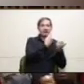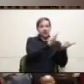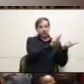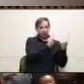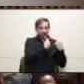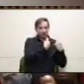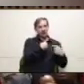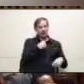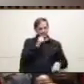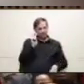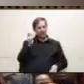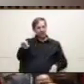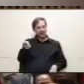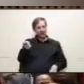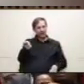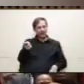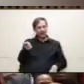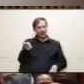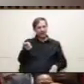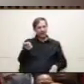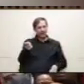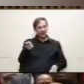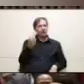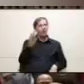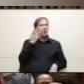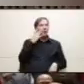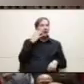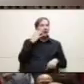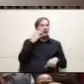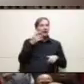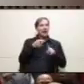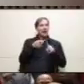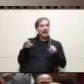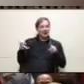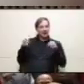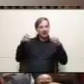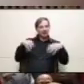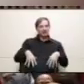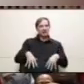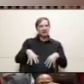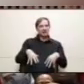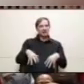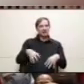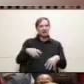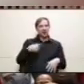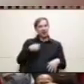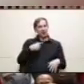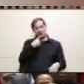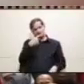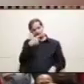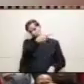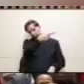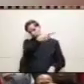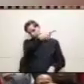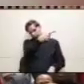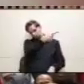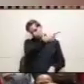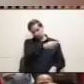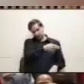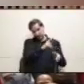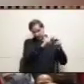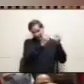pay it, I will pay it, so that when it becomes an irregular expenditure without following any process, I can point that this is an instruction